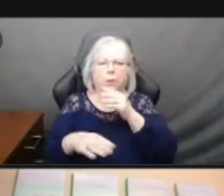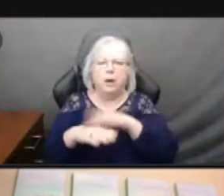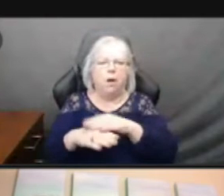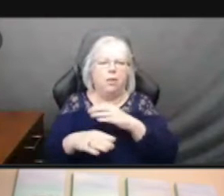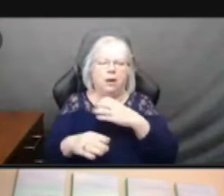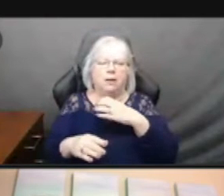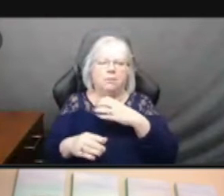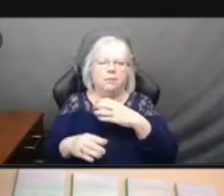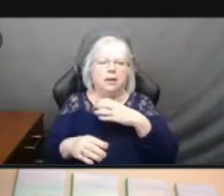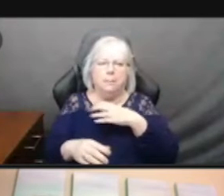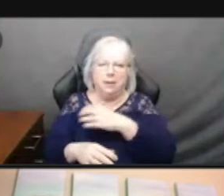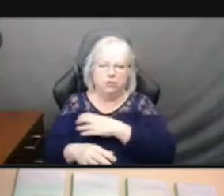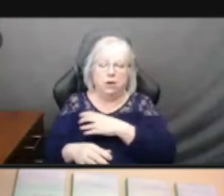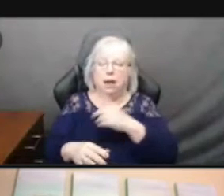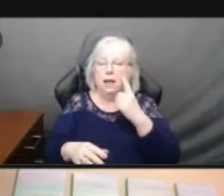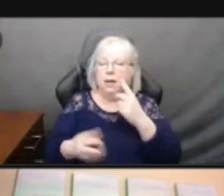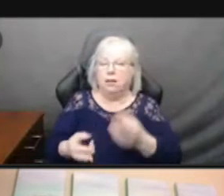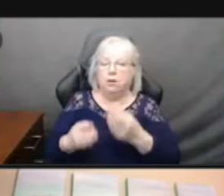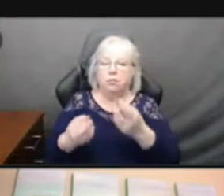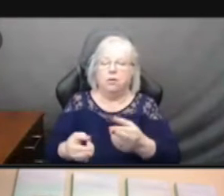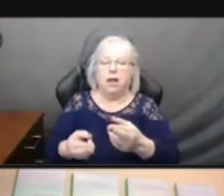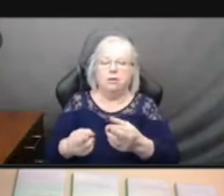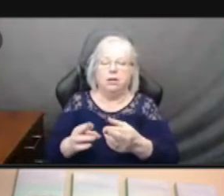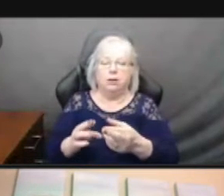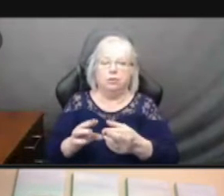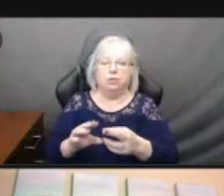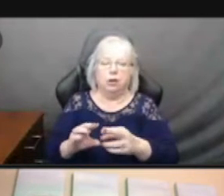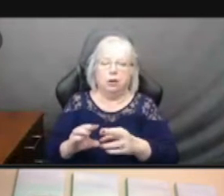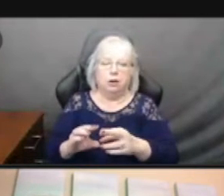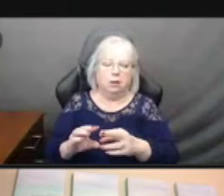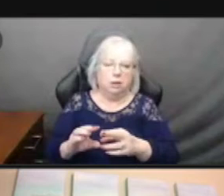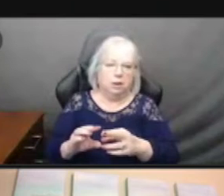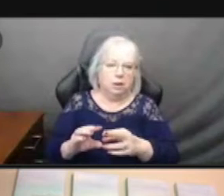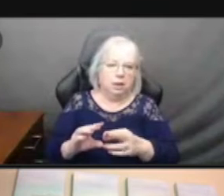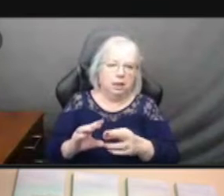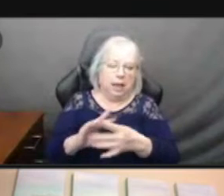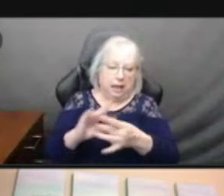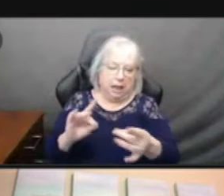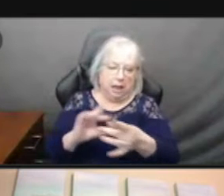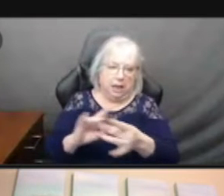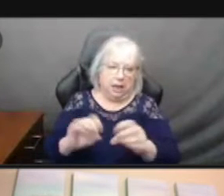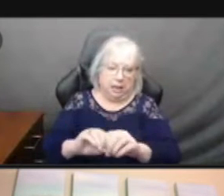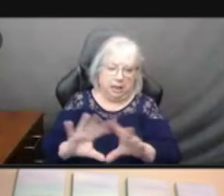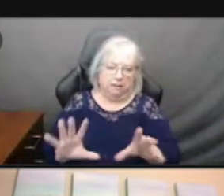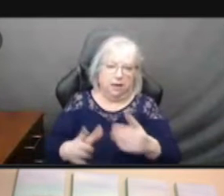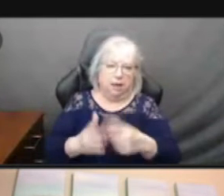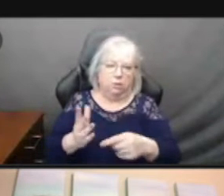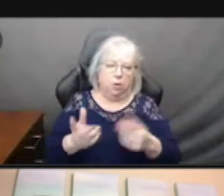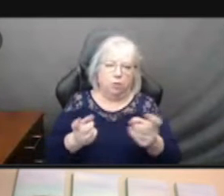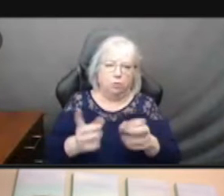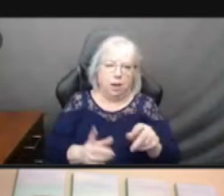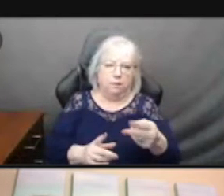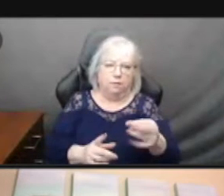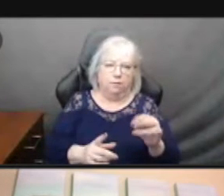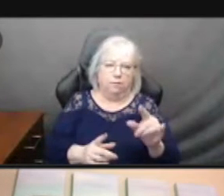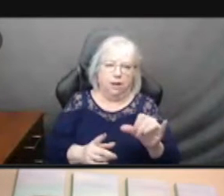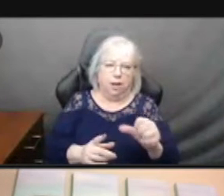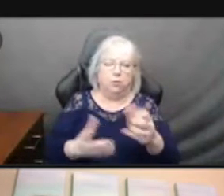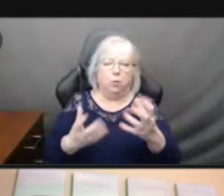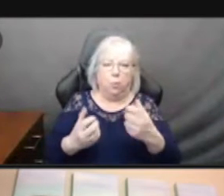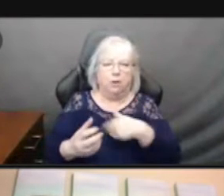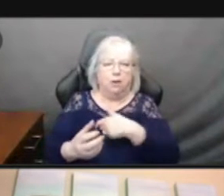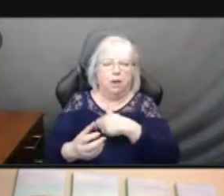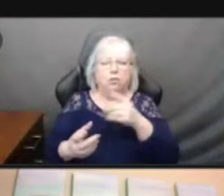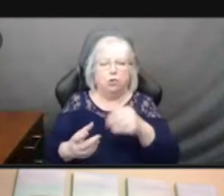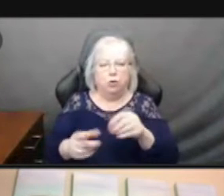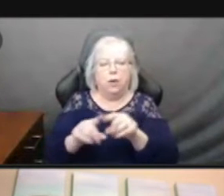think that the resolution speaks for what Director Phillips wants to have us accomplish as a city. And